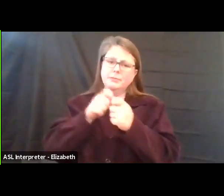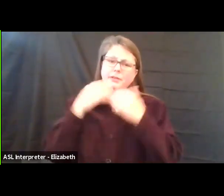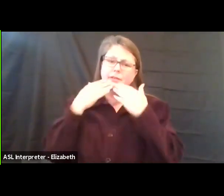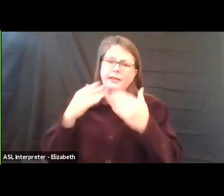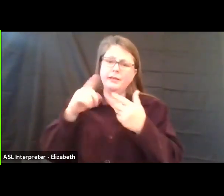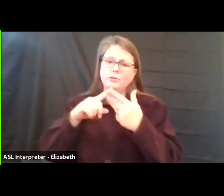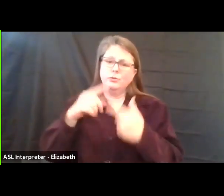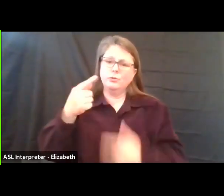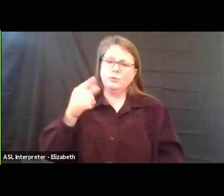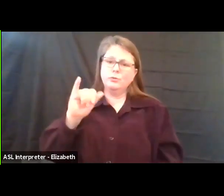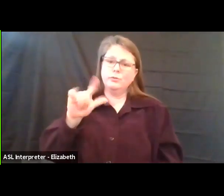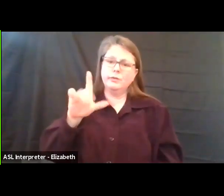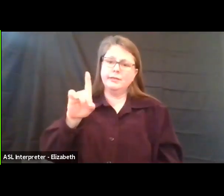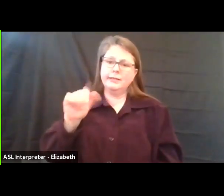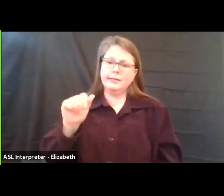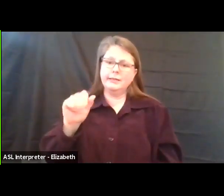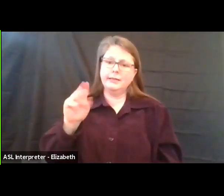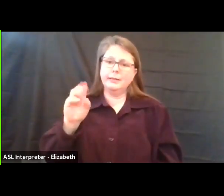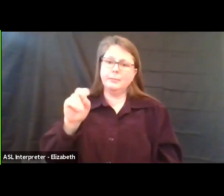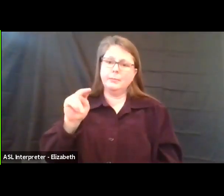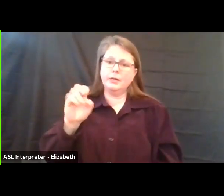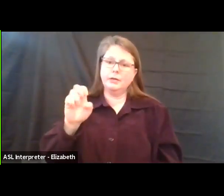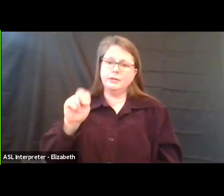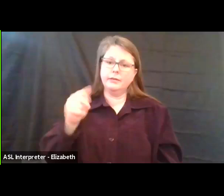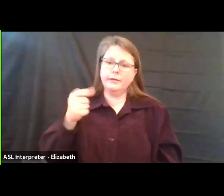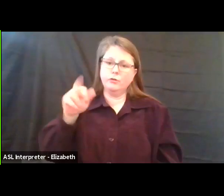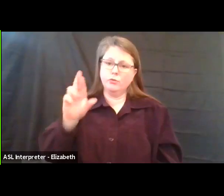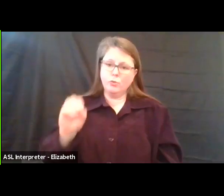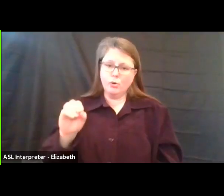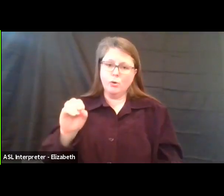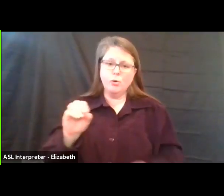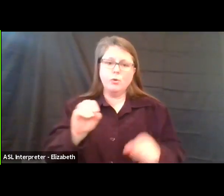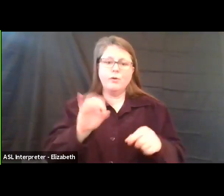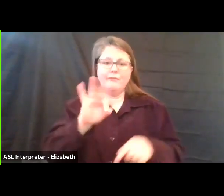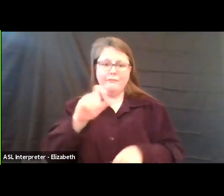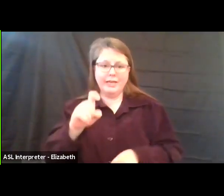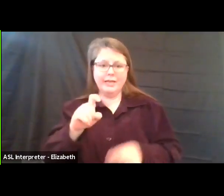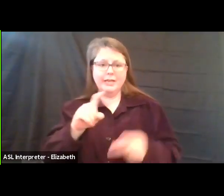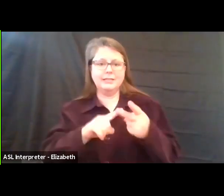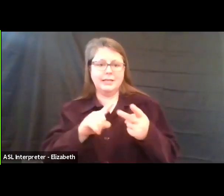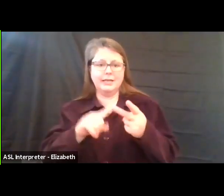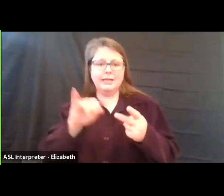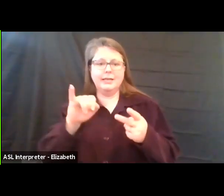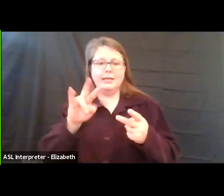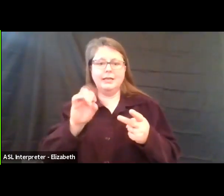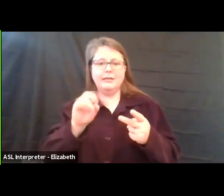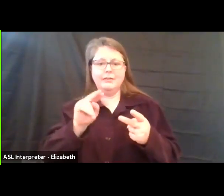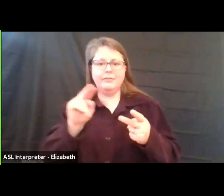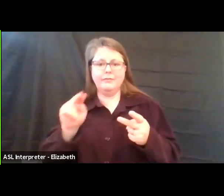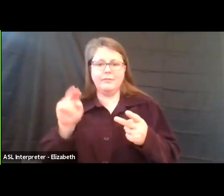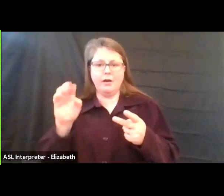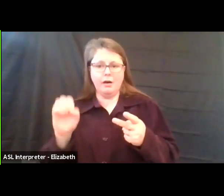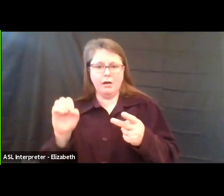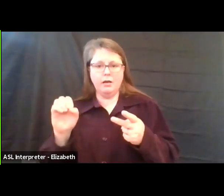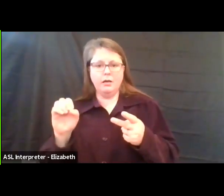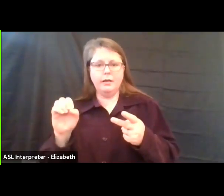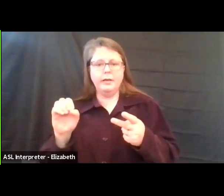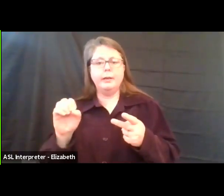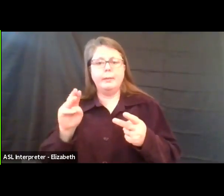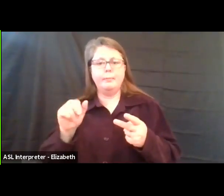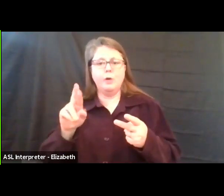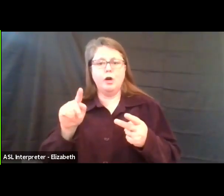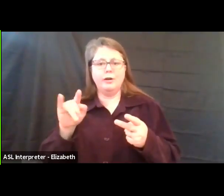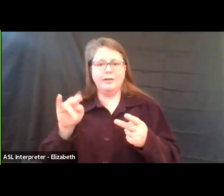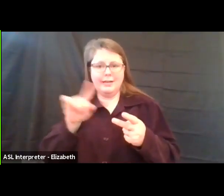Montenegro Fix and Yvonne Martinez Razo, who are providing the Spanish interpretation today, trading off because it's a big job